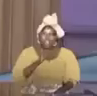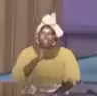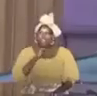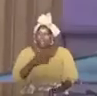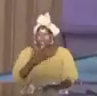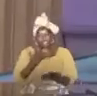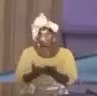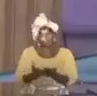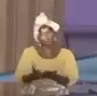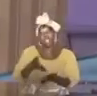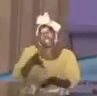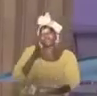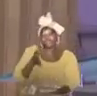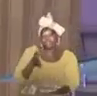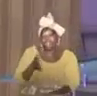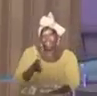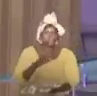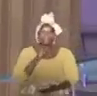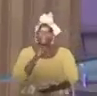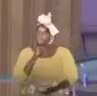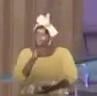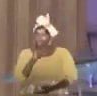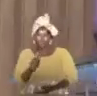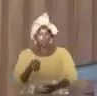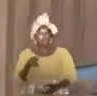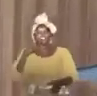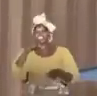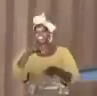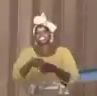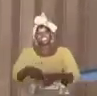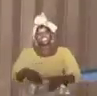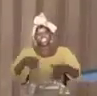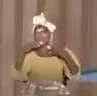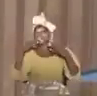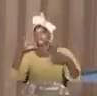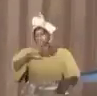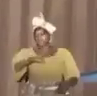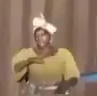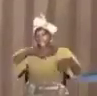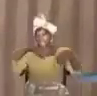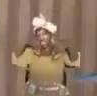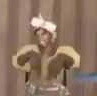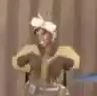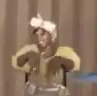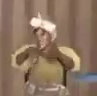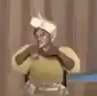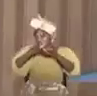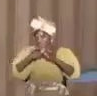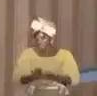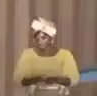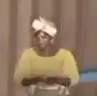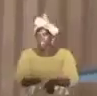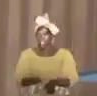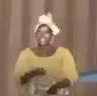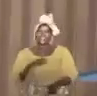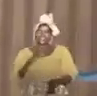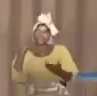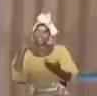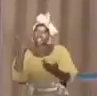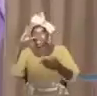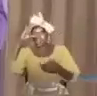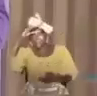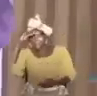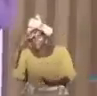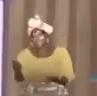in wealth, not rest in a well-furnished grave. The only expression we can give to such a